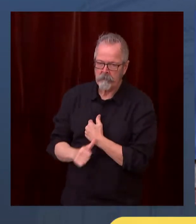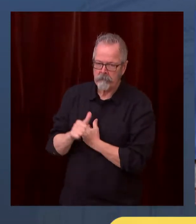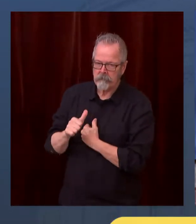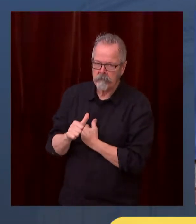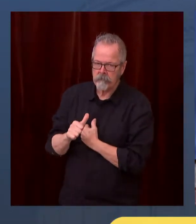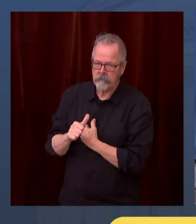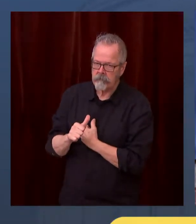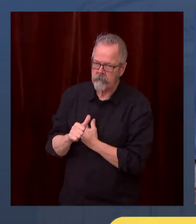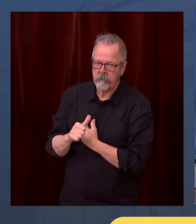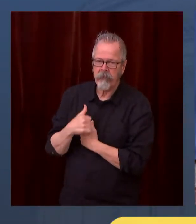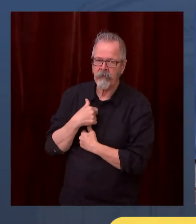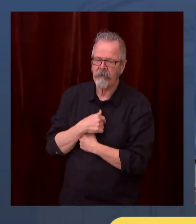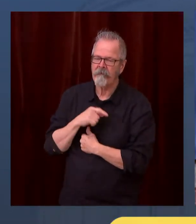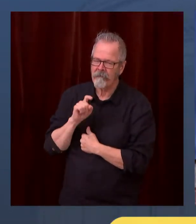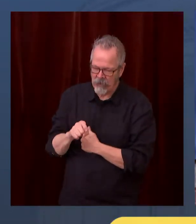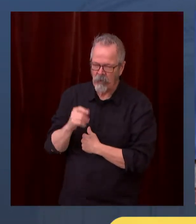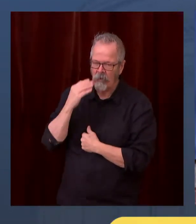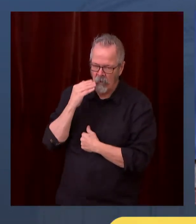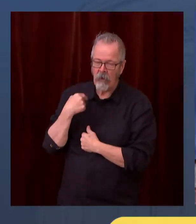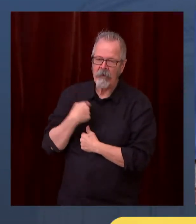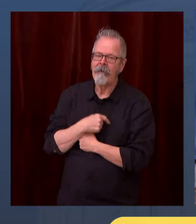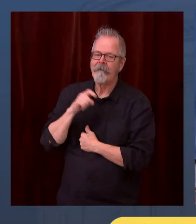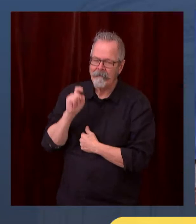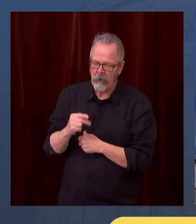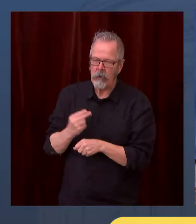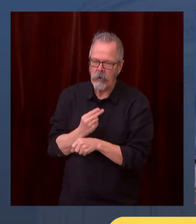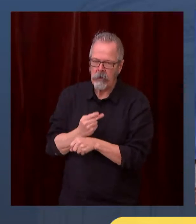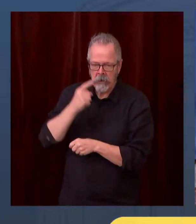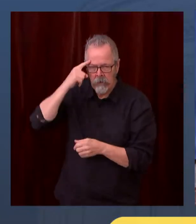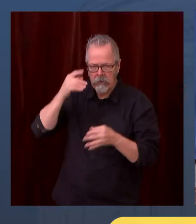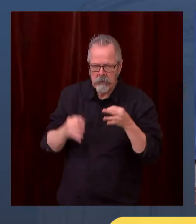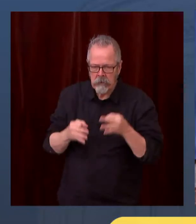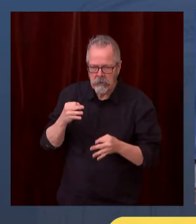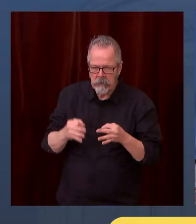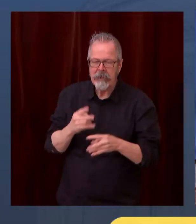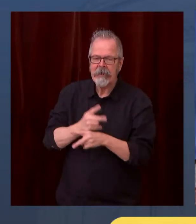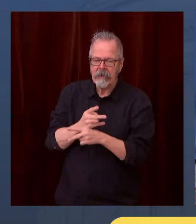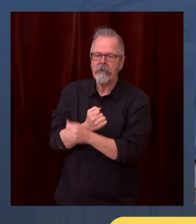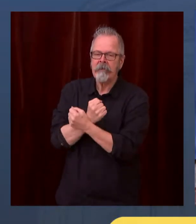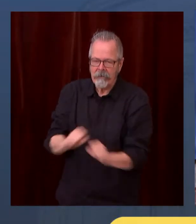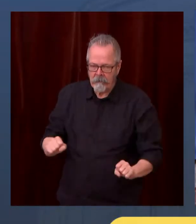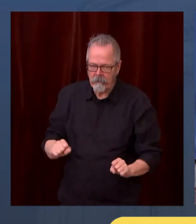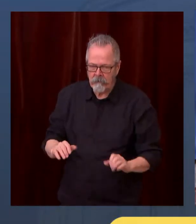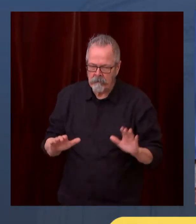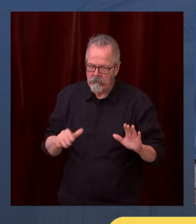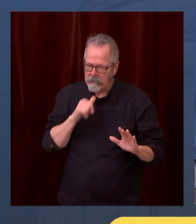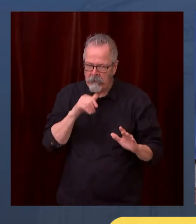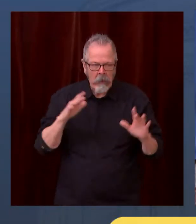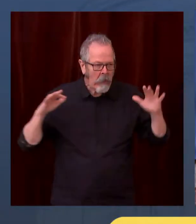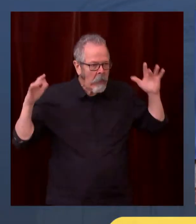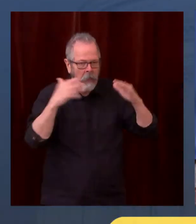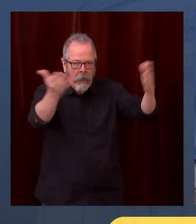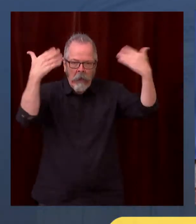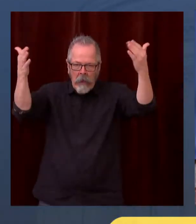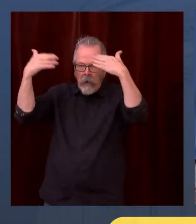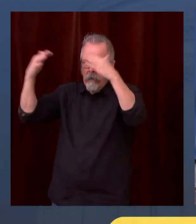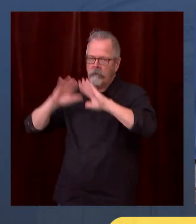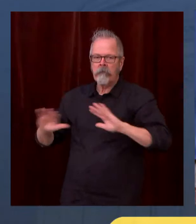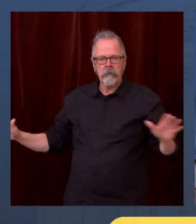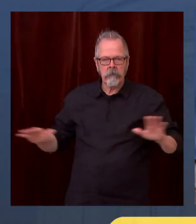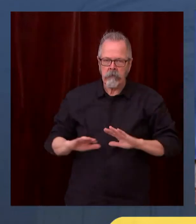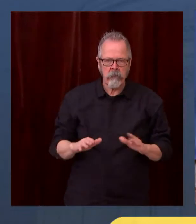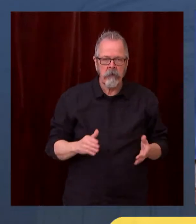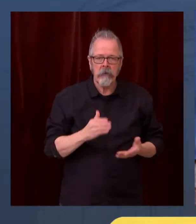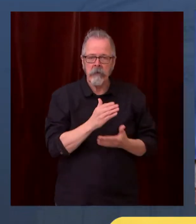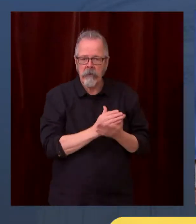ought to be a way, do it in a way where you're with your pod or your family and maybe not have so many people and breathing so closely in masks